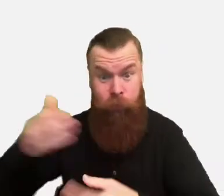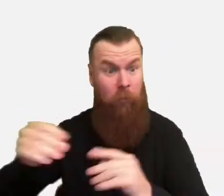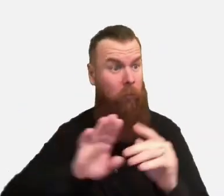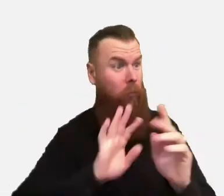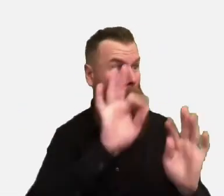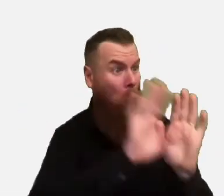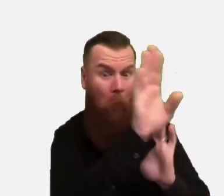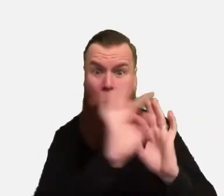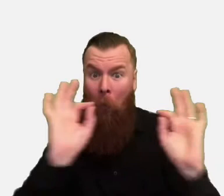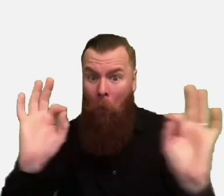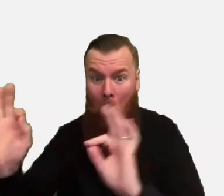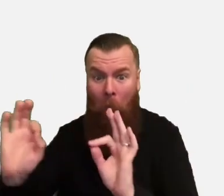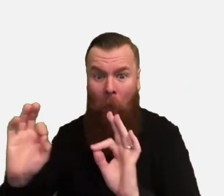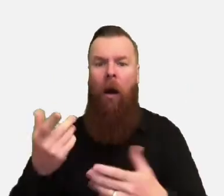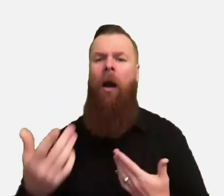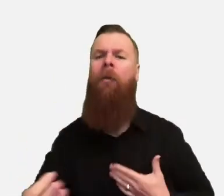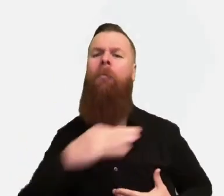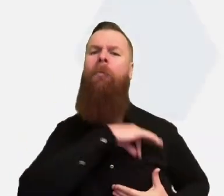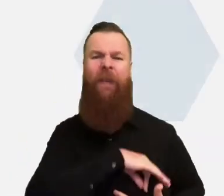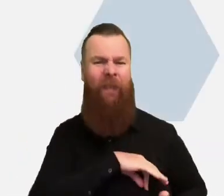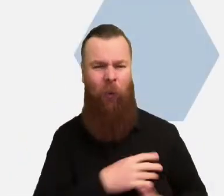of financial, political, and human capital?